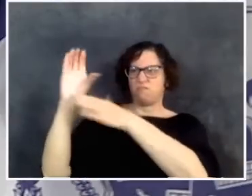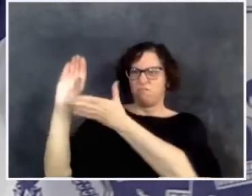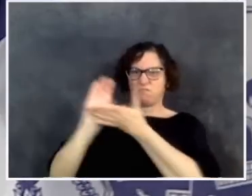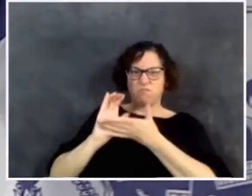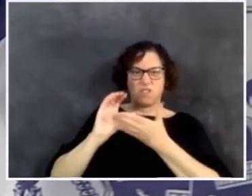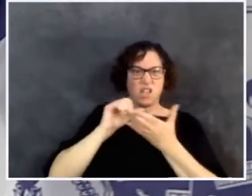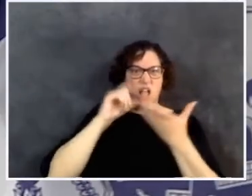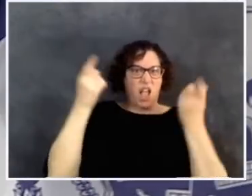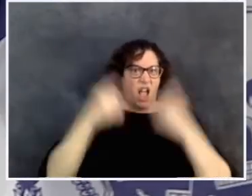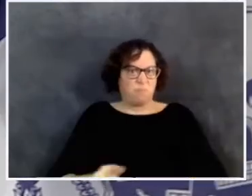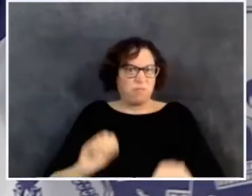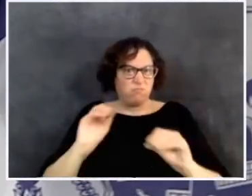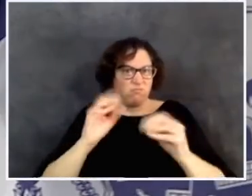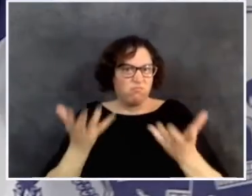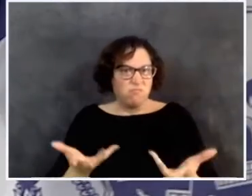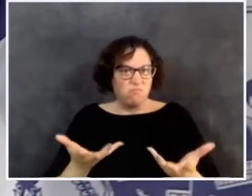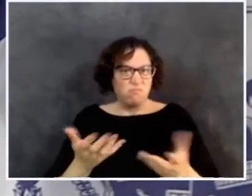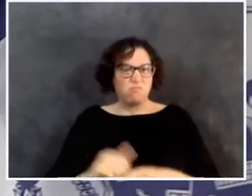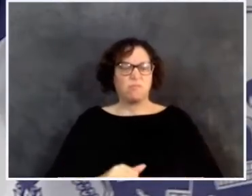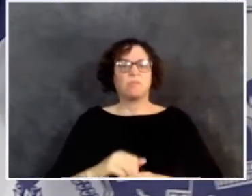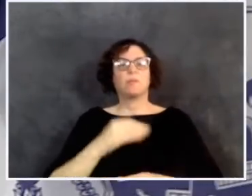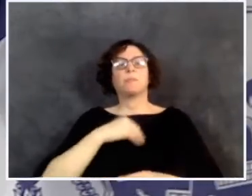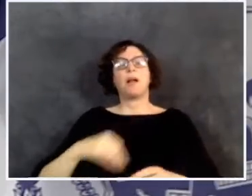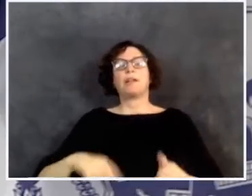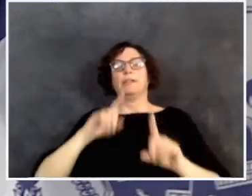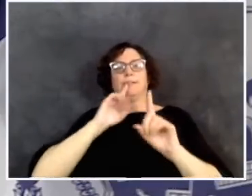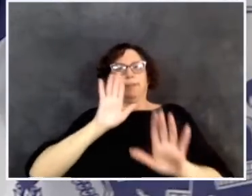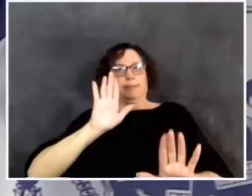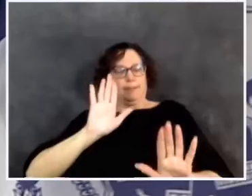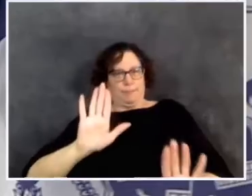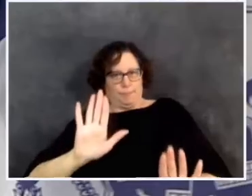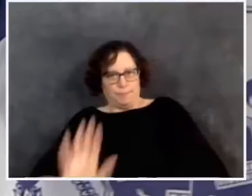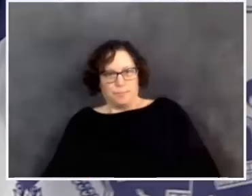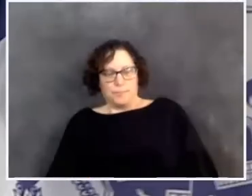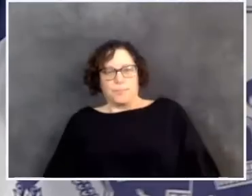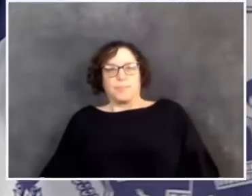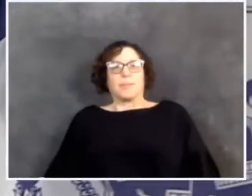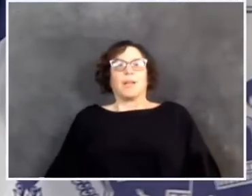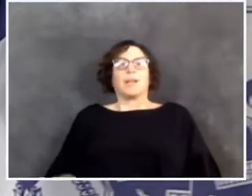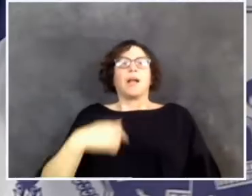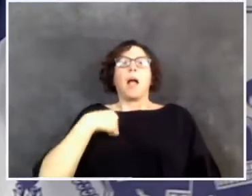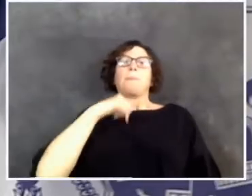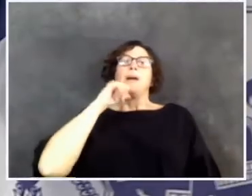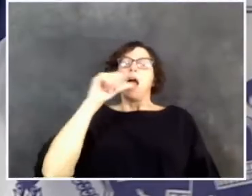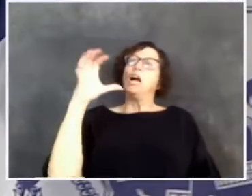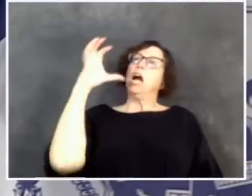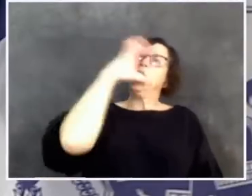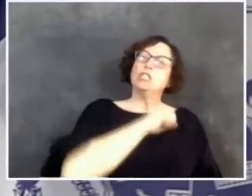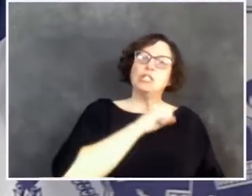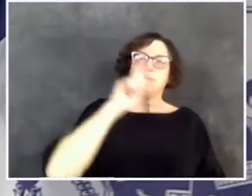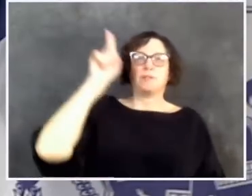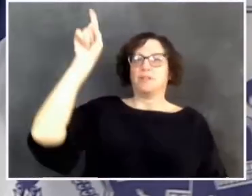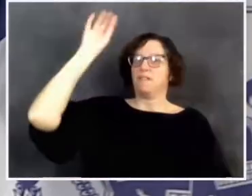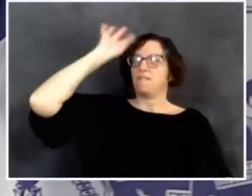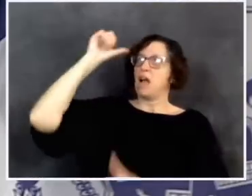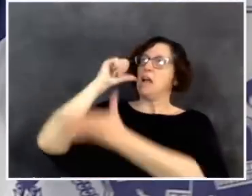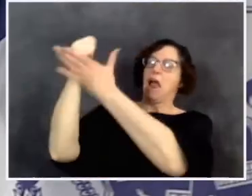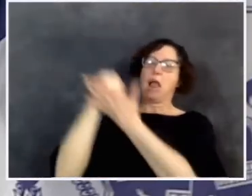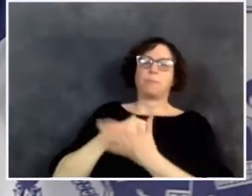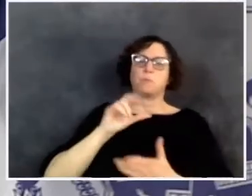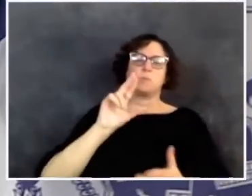Janin, I don't start with the assumption that federal aid won't come. I appreciate one could see it that way, but I don't see it that way. I'll tell you why,